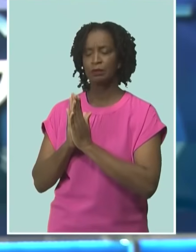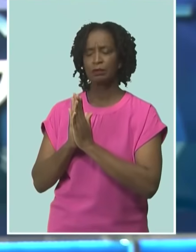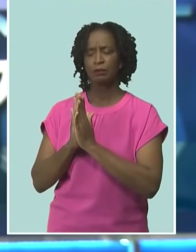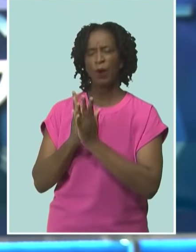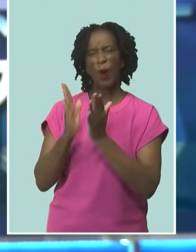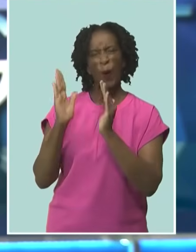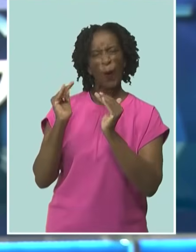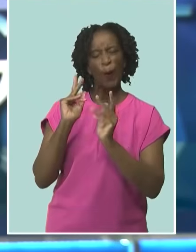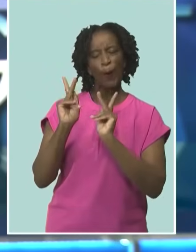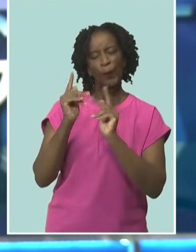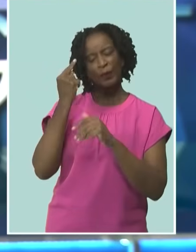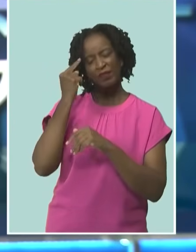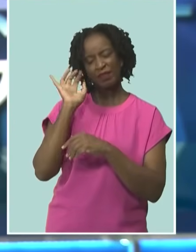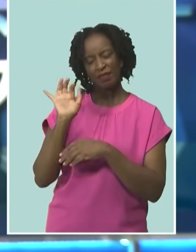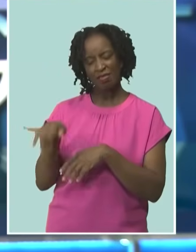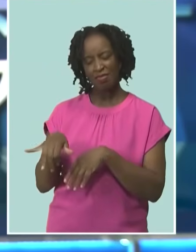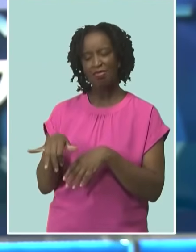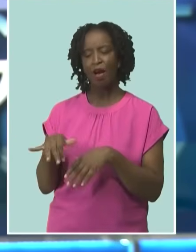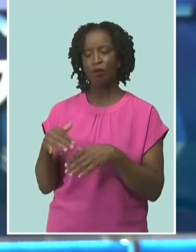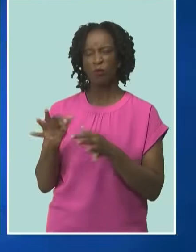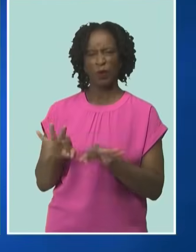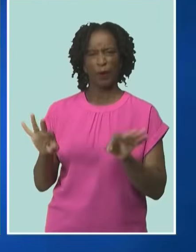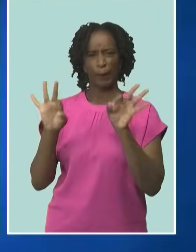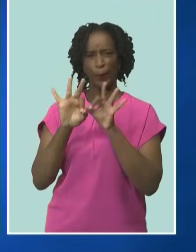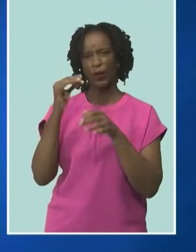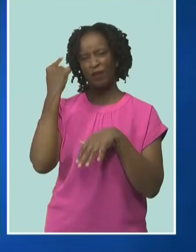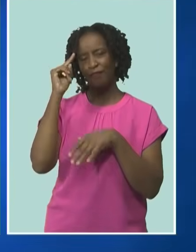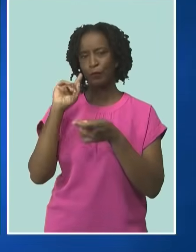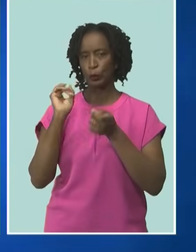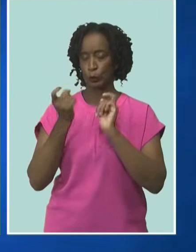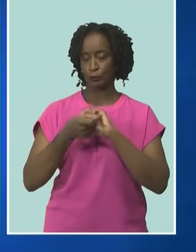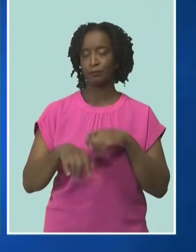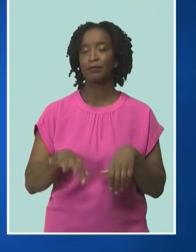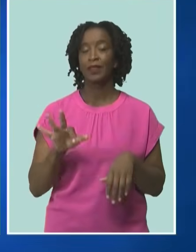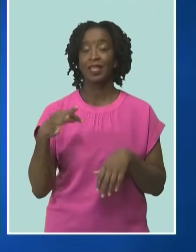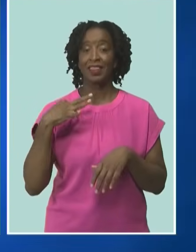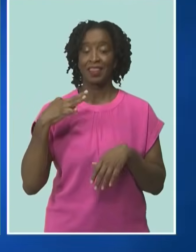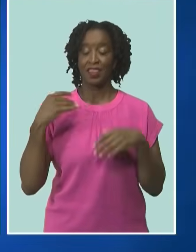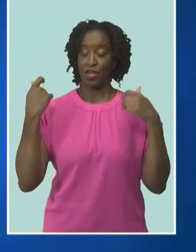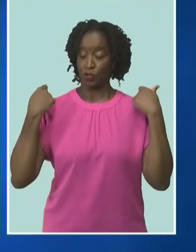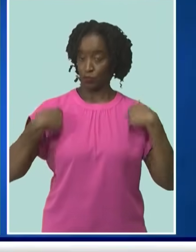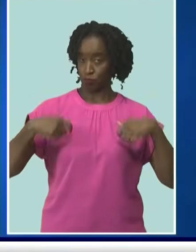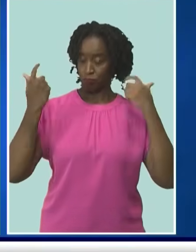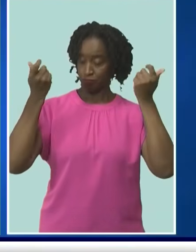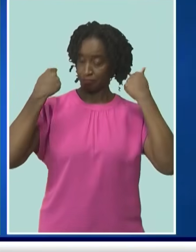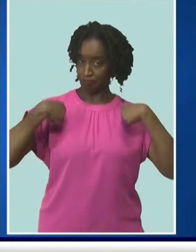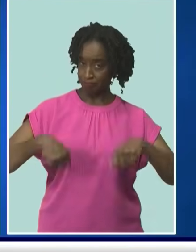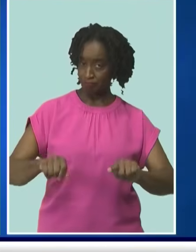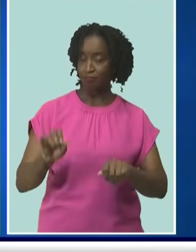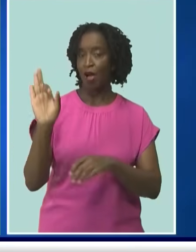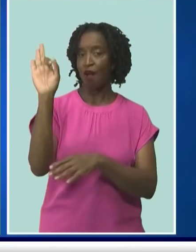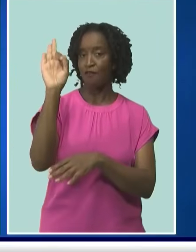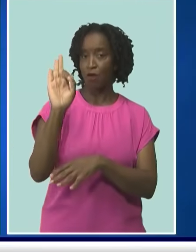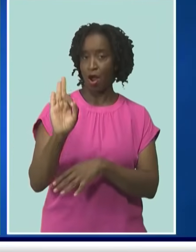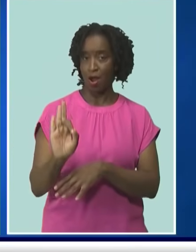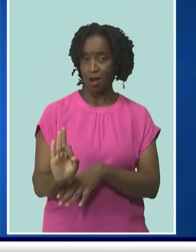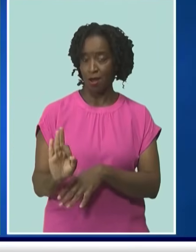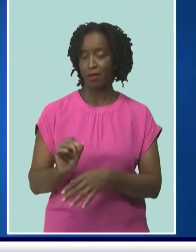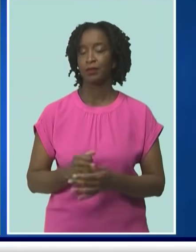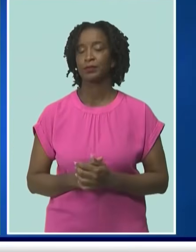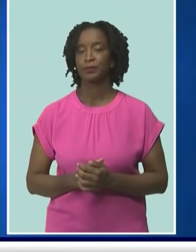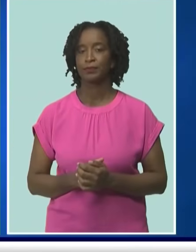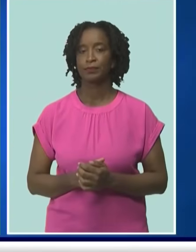movement for change. By wearing the T-shirts every Friday and declaring it